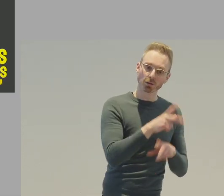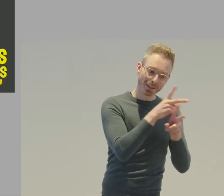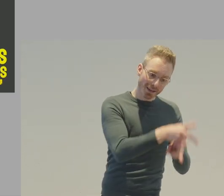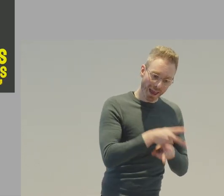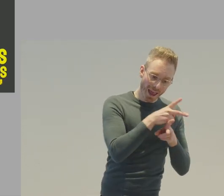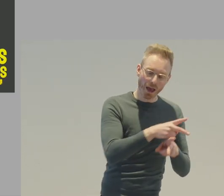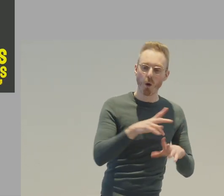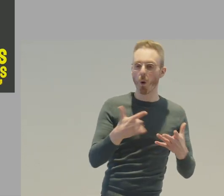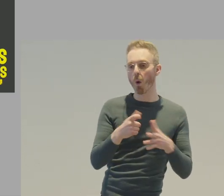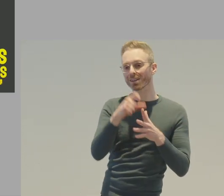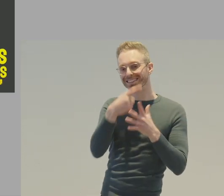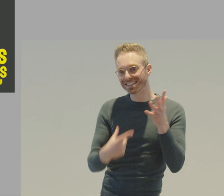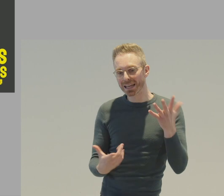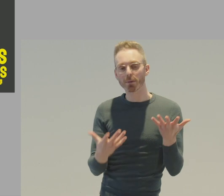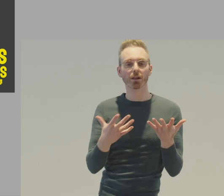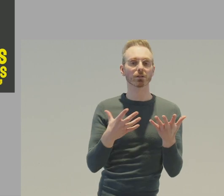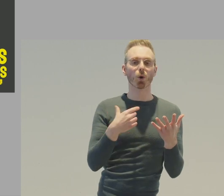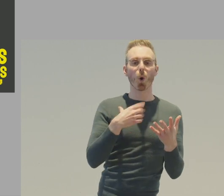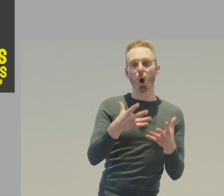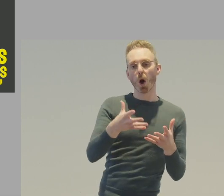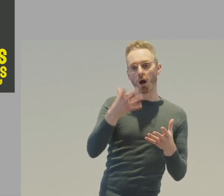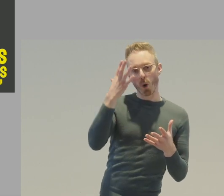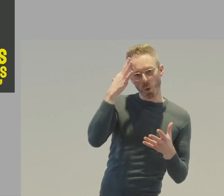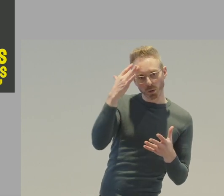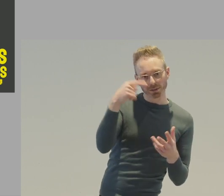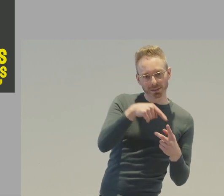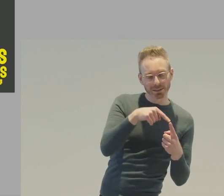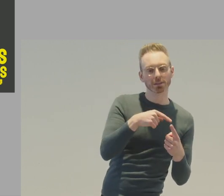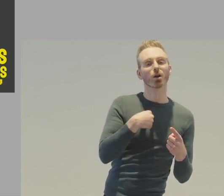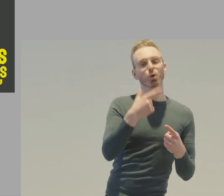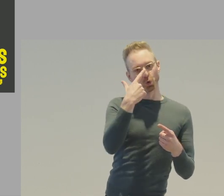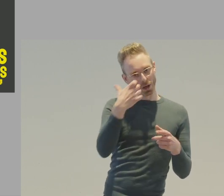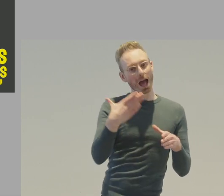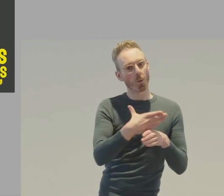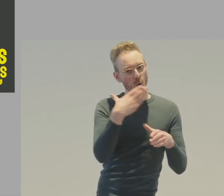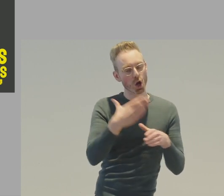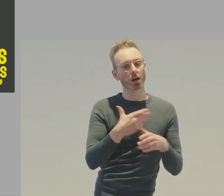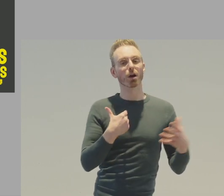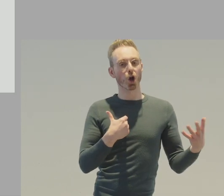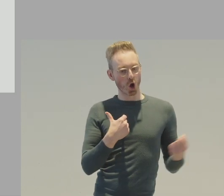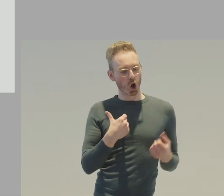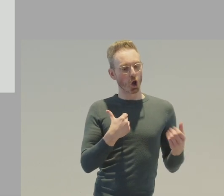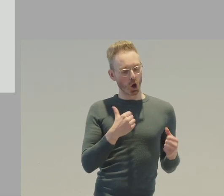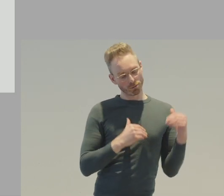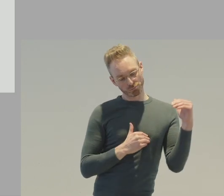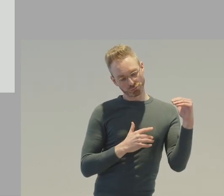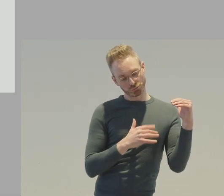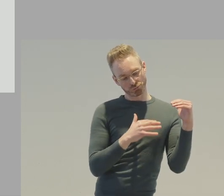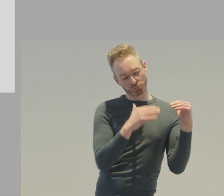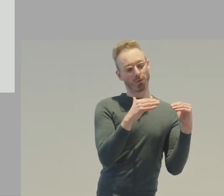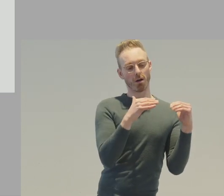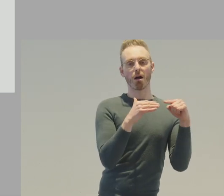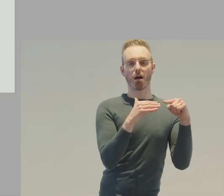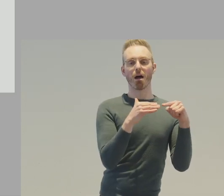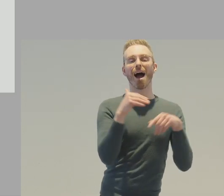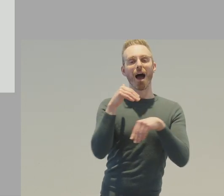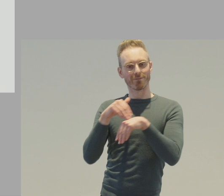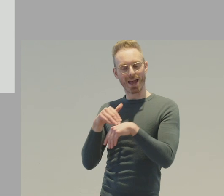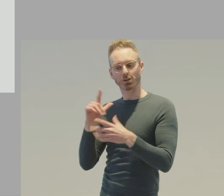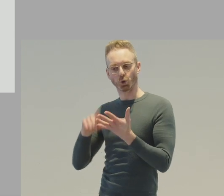if you're disabled, you can work a certain amount before it affects the amount of money you get from universal credit. Here's some of the